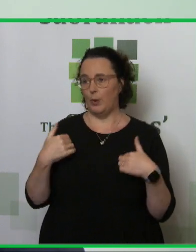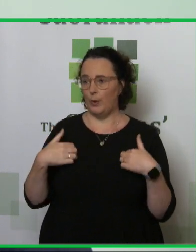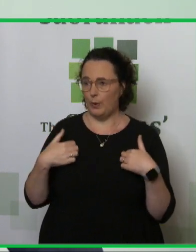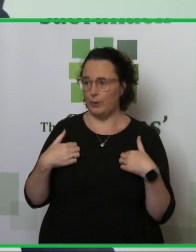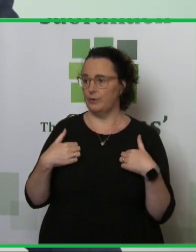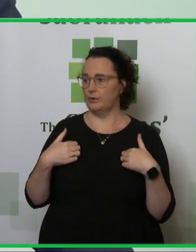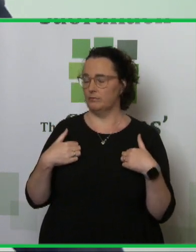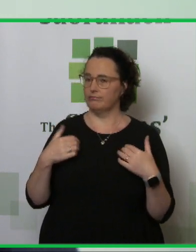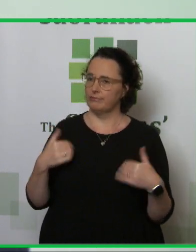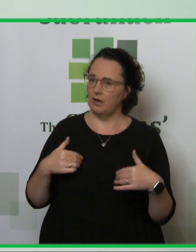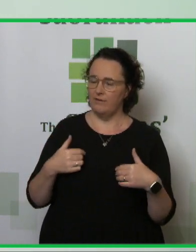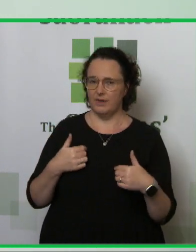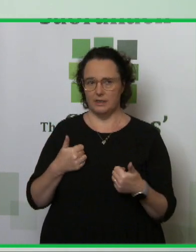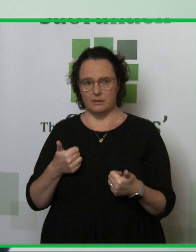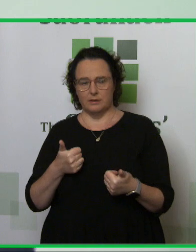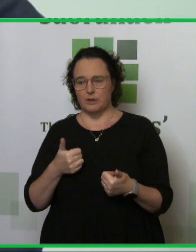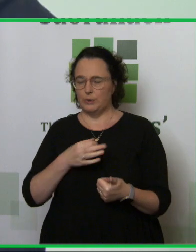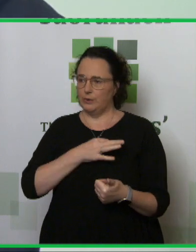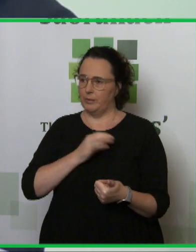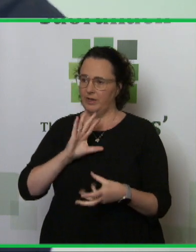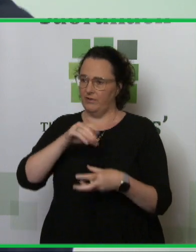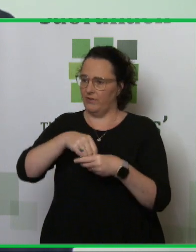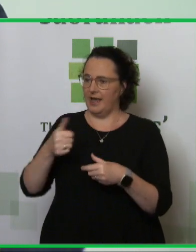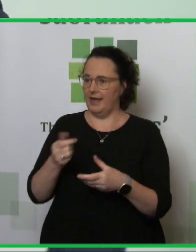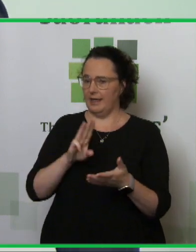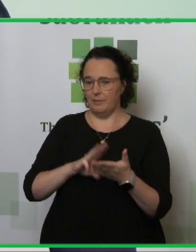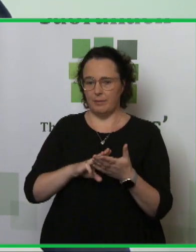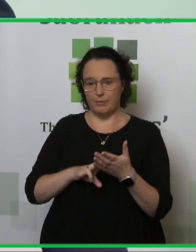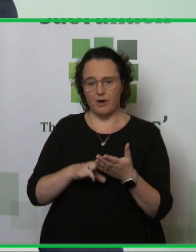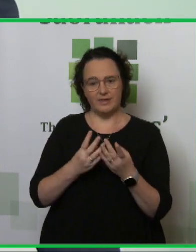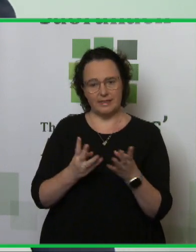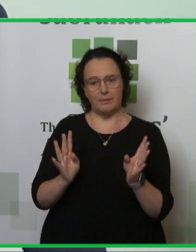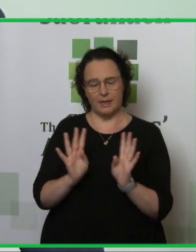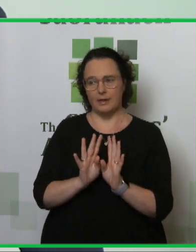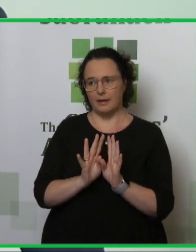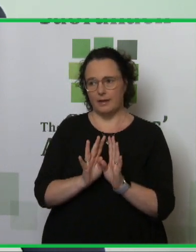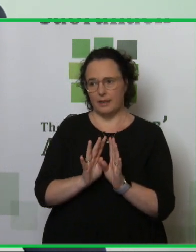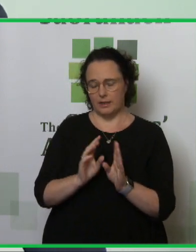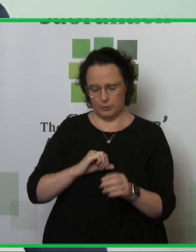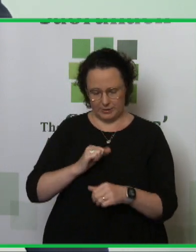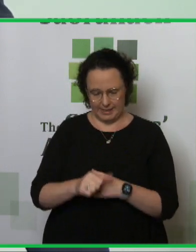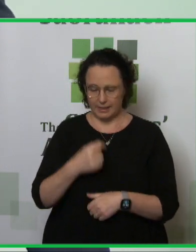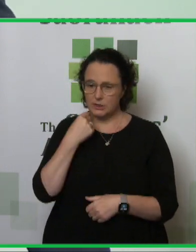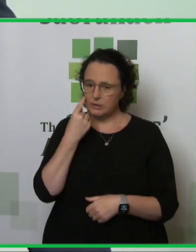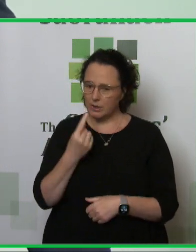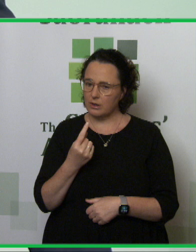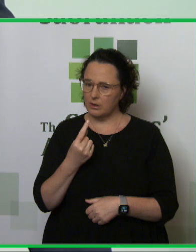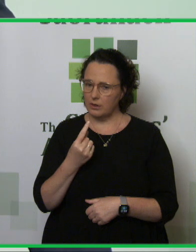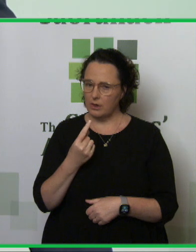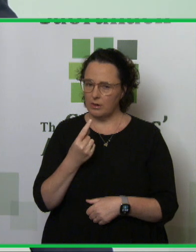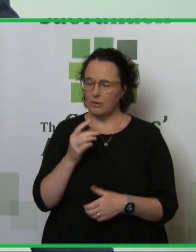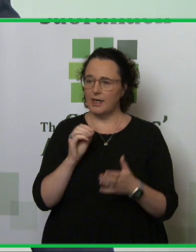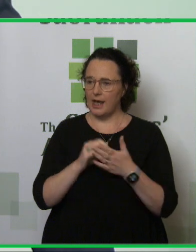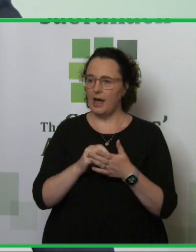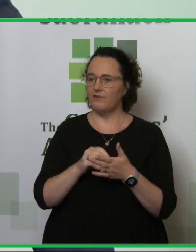any citizens' assembly. And I hope you'll find that over this couple of days as well. What we have lined up for you is a series of